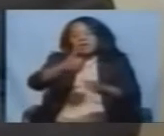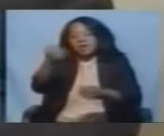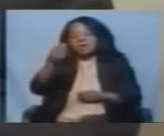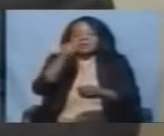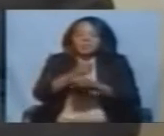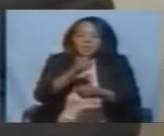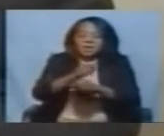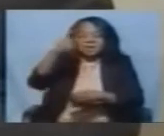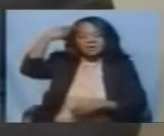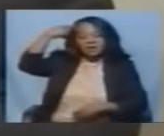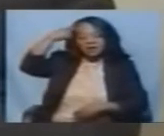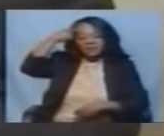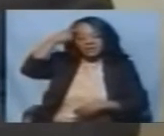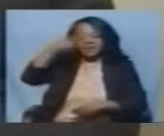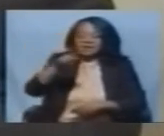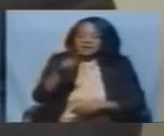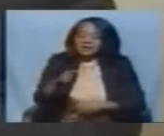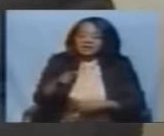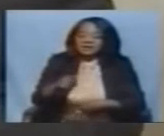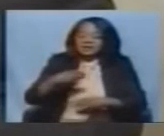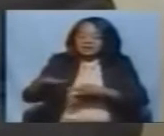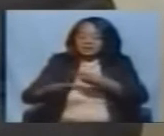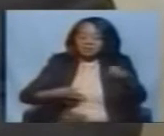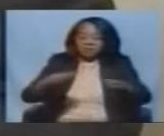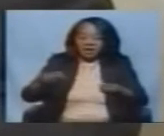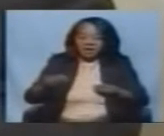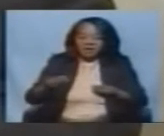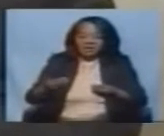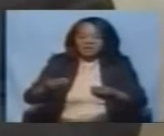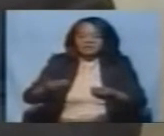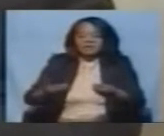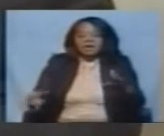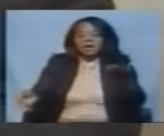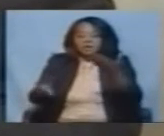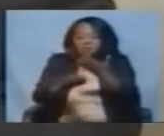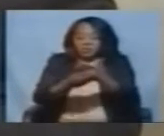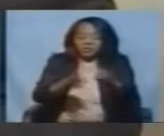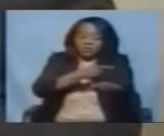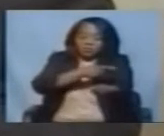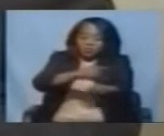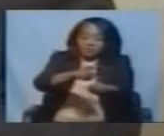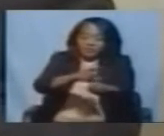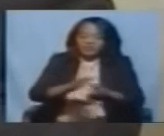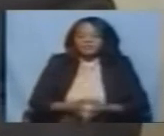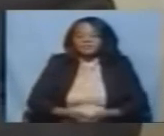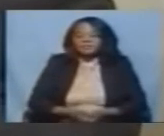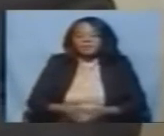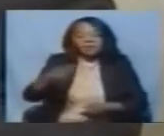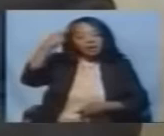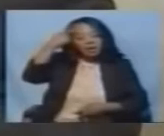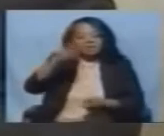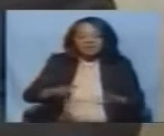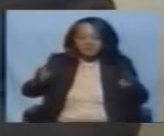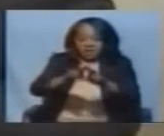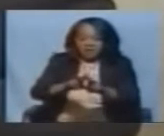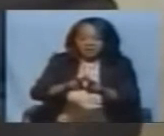actually that is attributable to supply chain professionals. So they undertake that process to make sure that government gets value for their